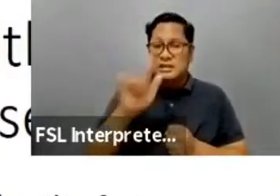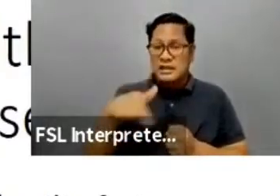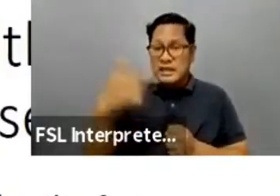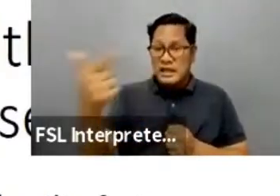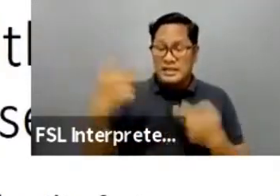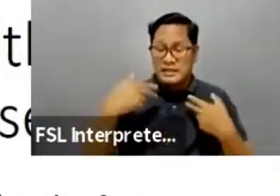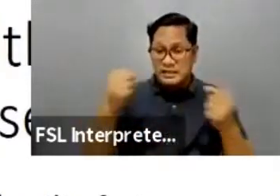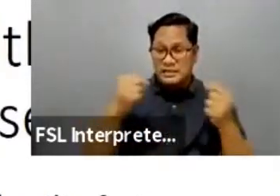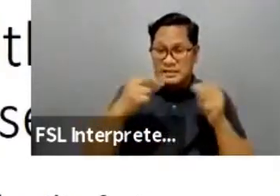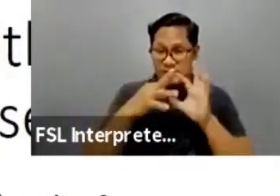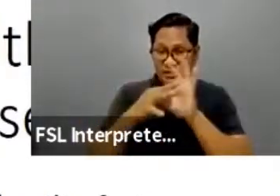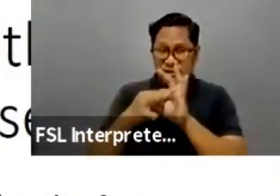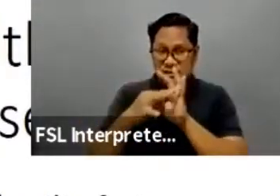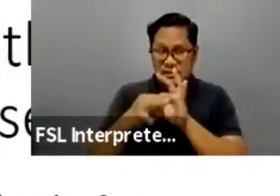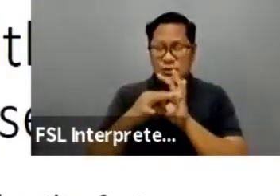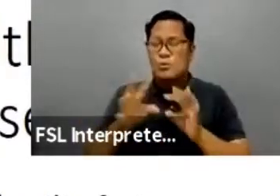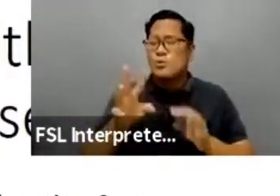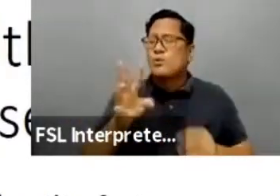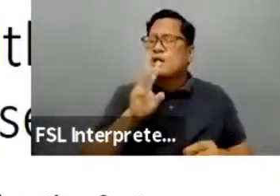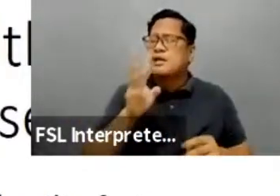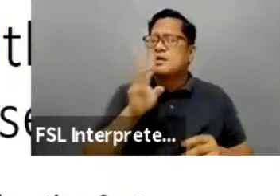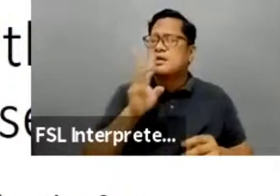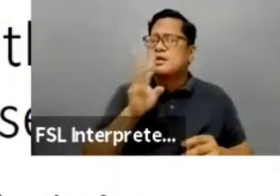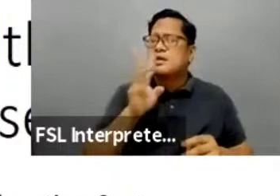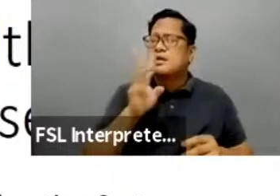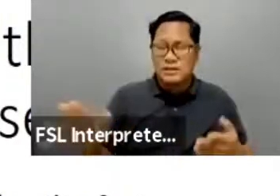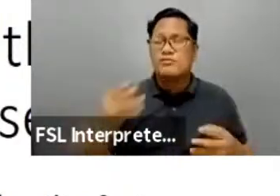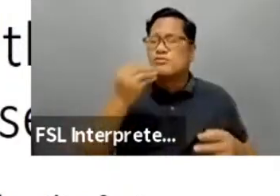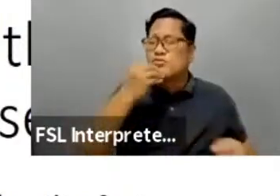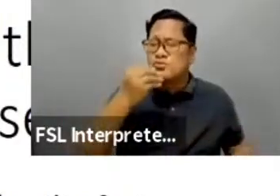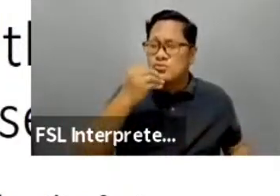health-related concerns, water and sanitation, food,